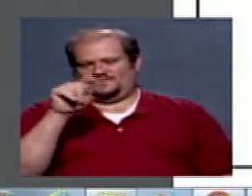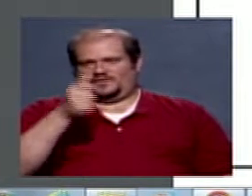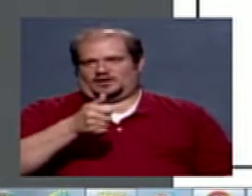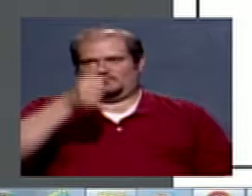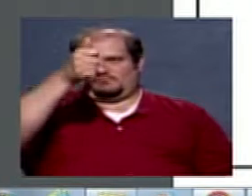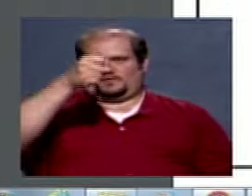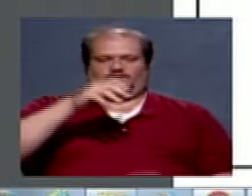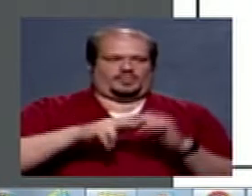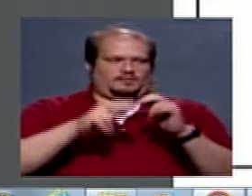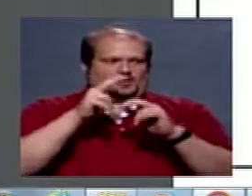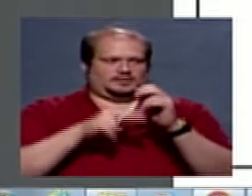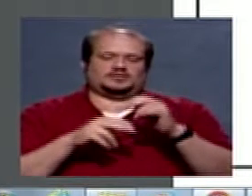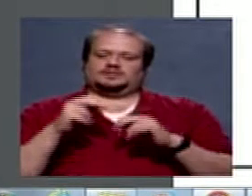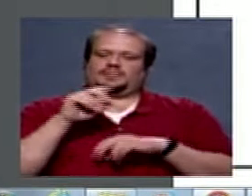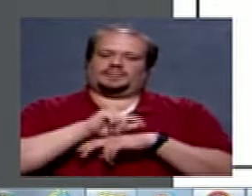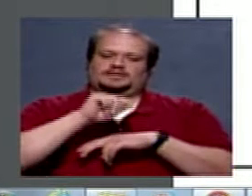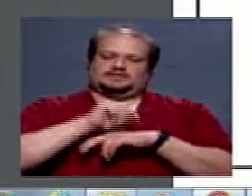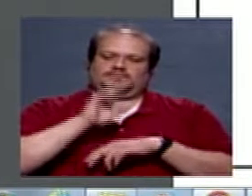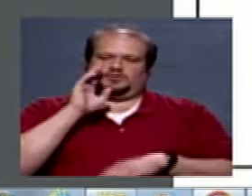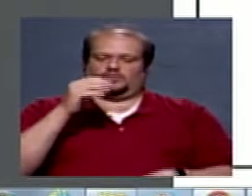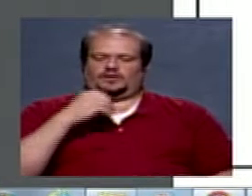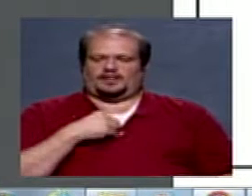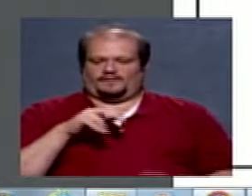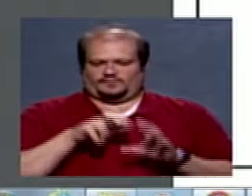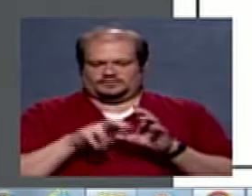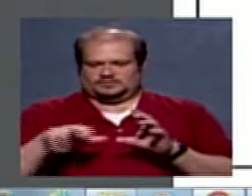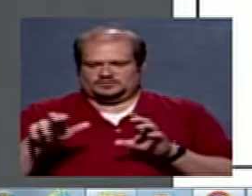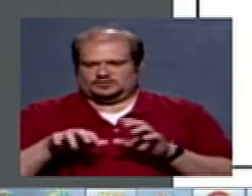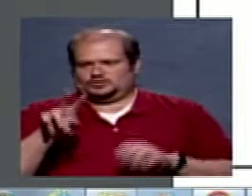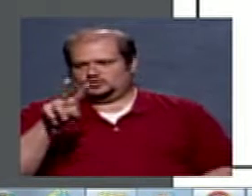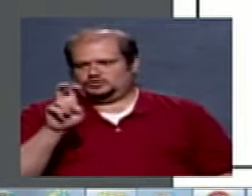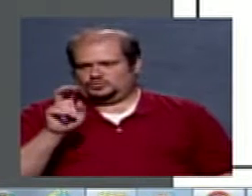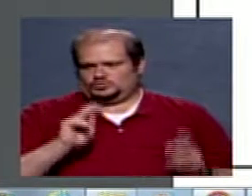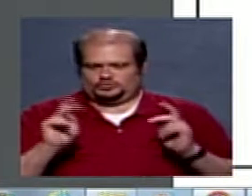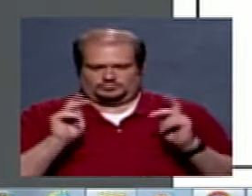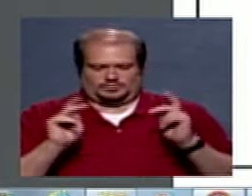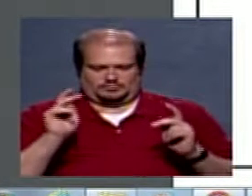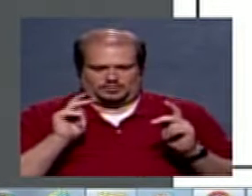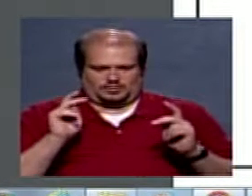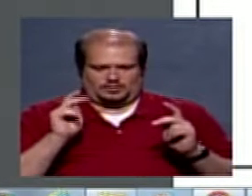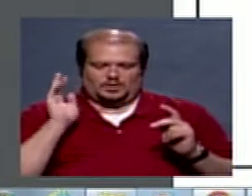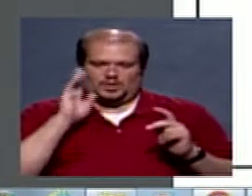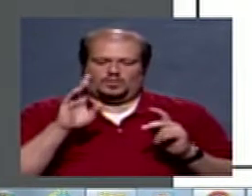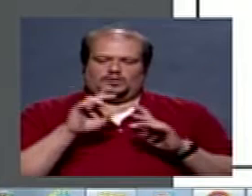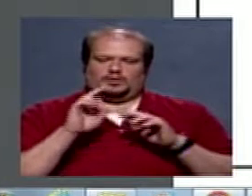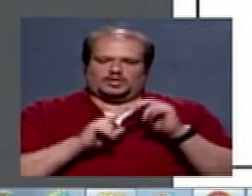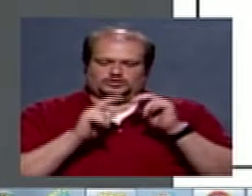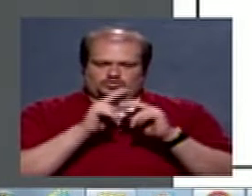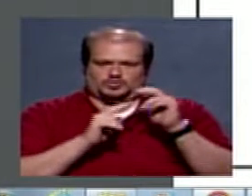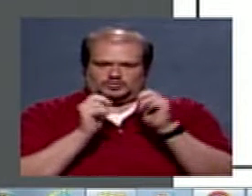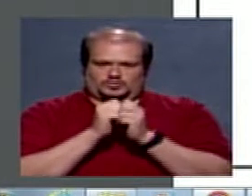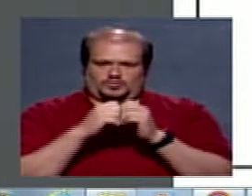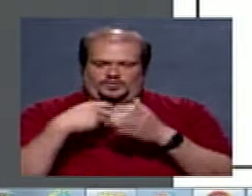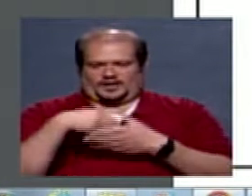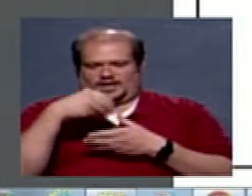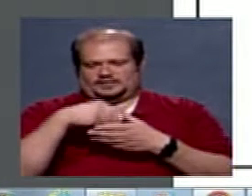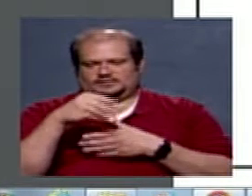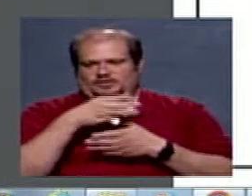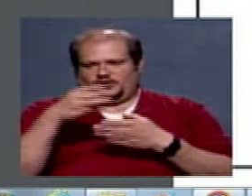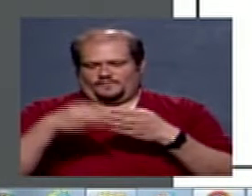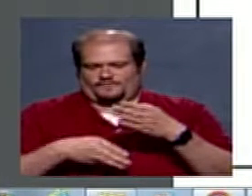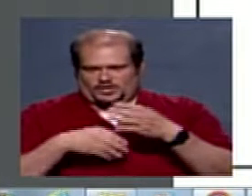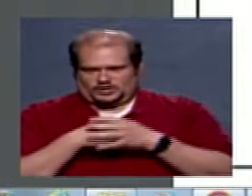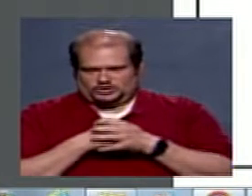building. The temple will have a seating capacity of 200 persons and will be constructed with an exterior